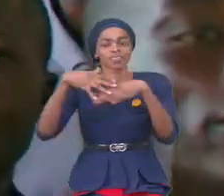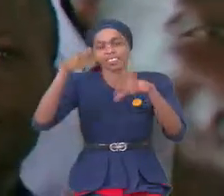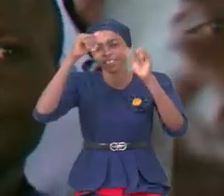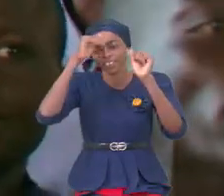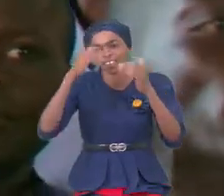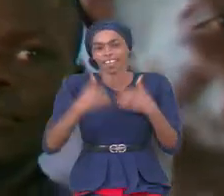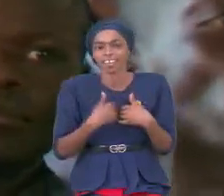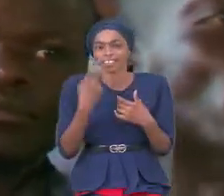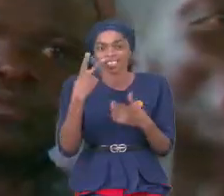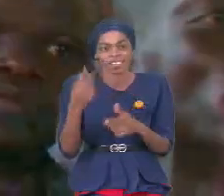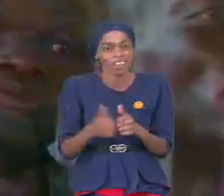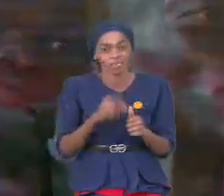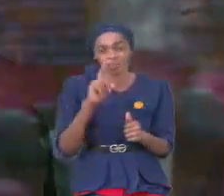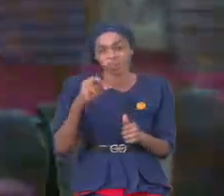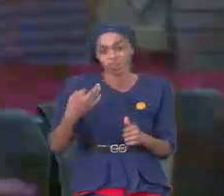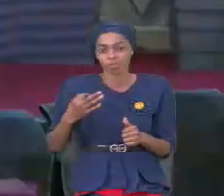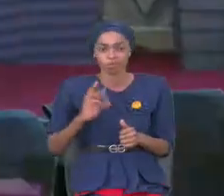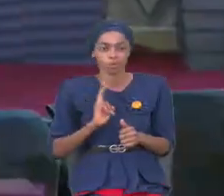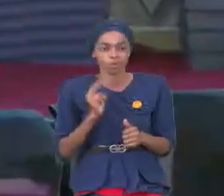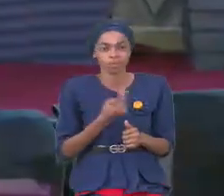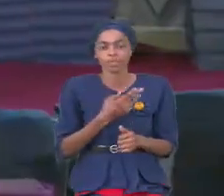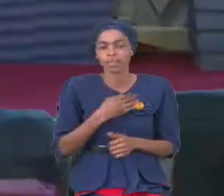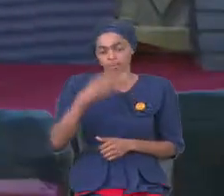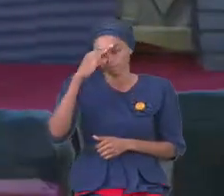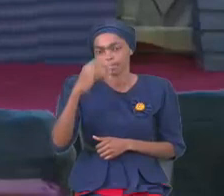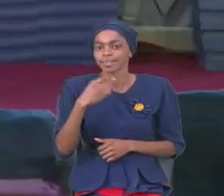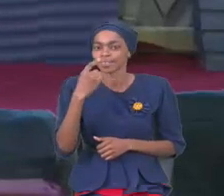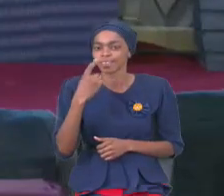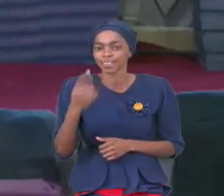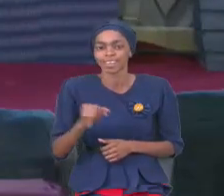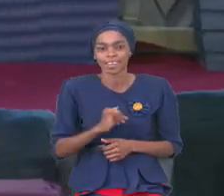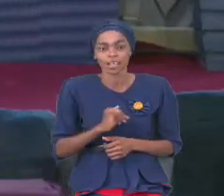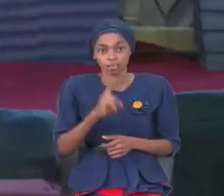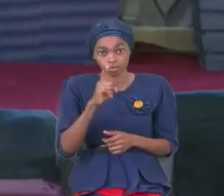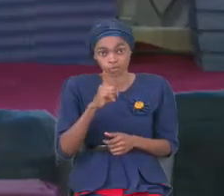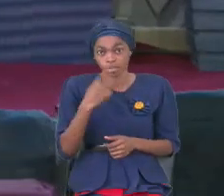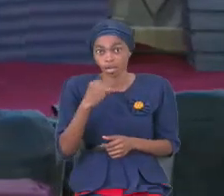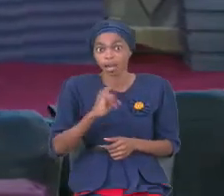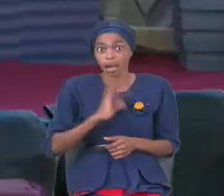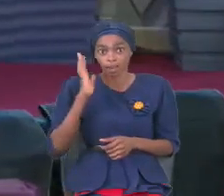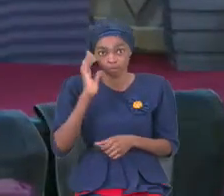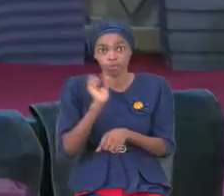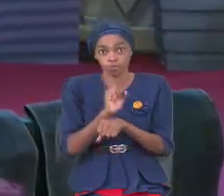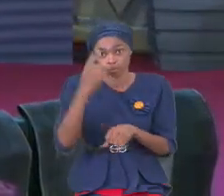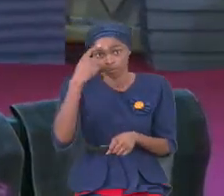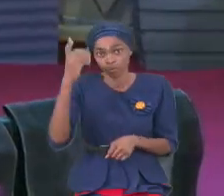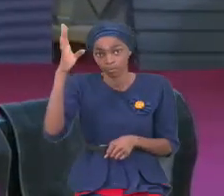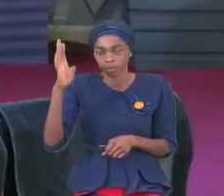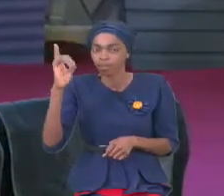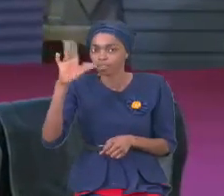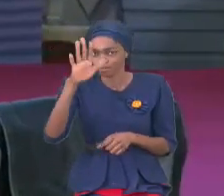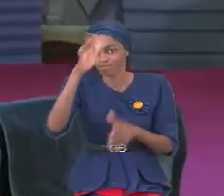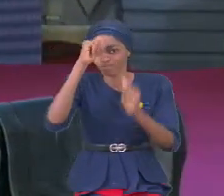see, I'm going to work for God. The Father has heard. I'm going to get back